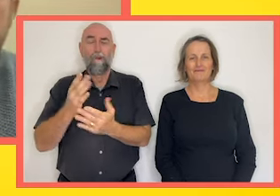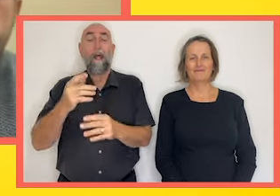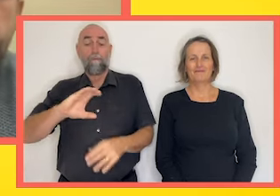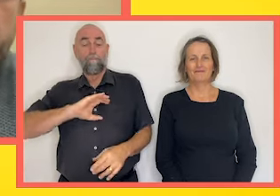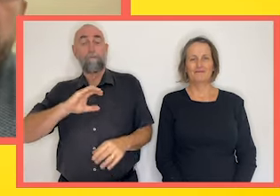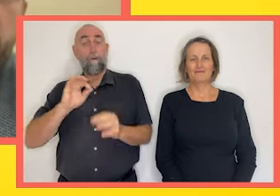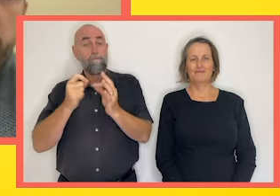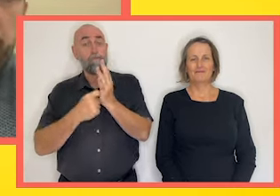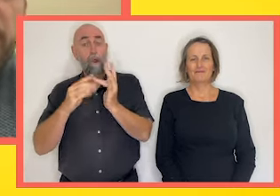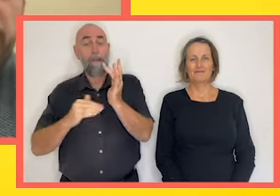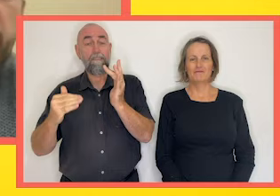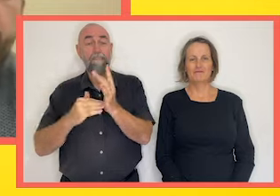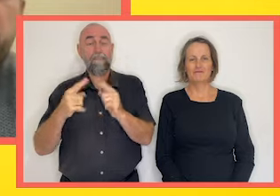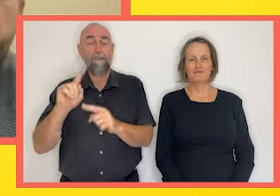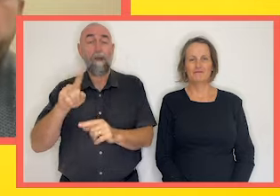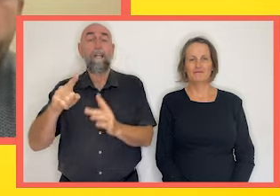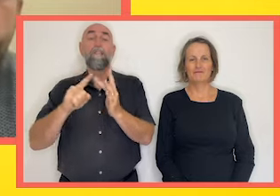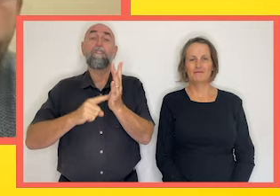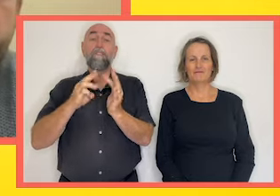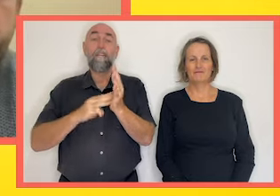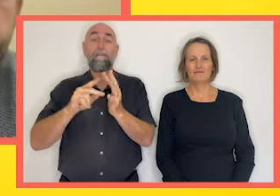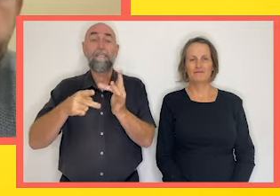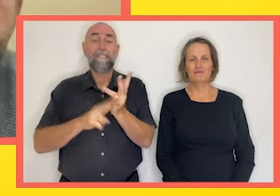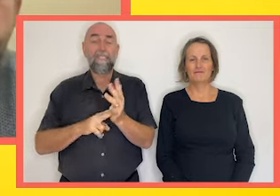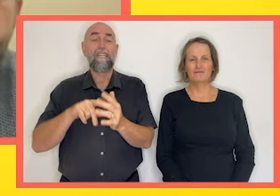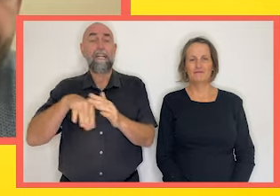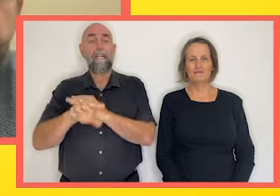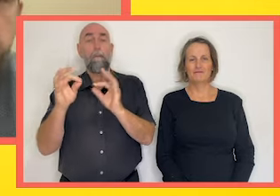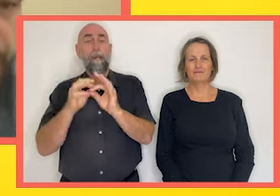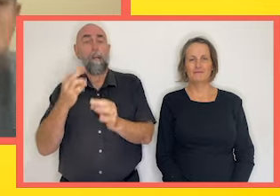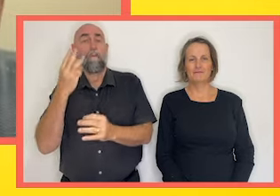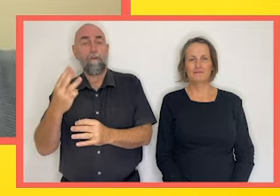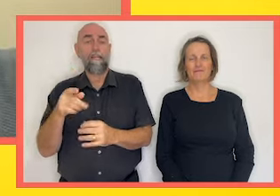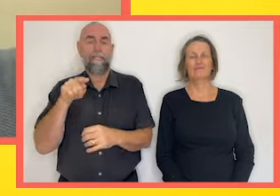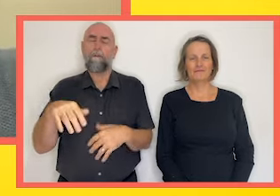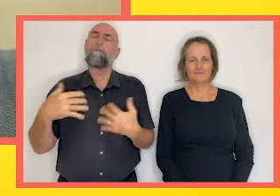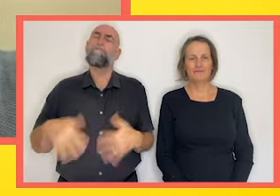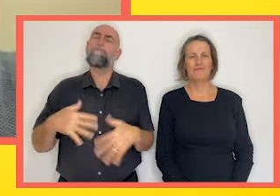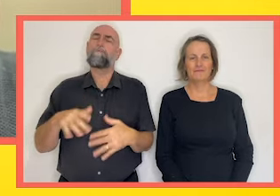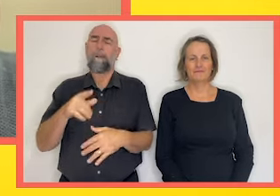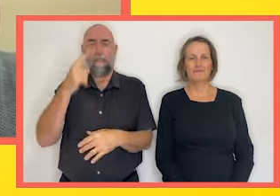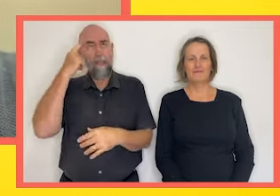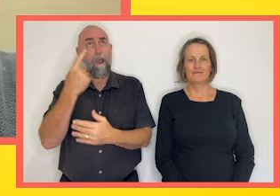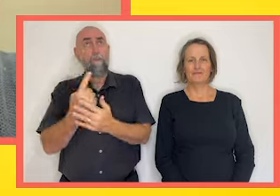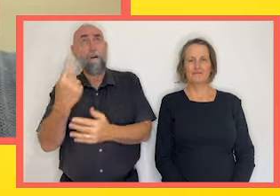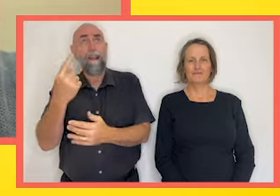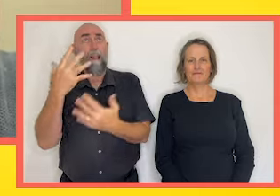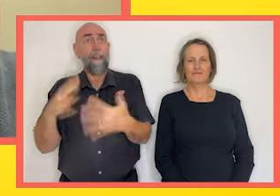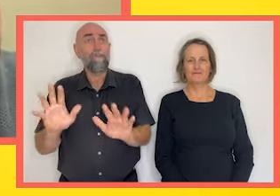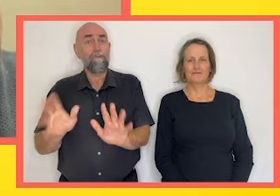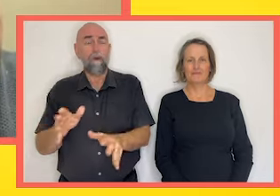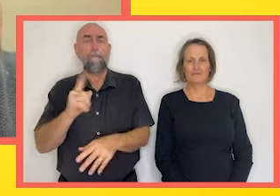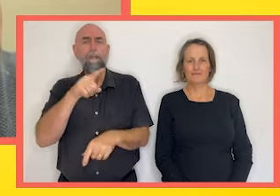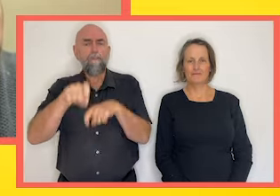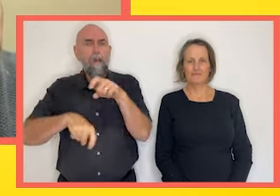also for Jemison in the B3 women's. But it doesn't stop there. Sarah Rose, I hear we're doing pretty handy